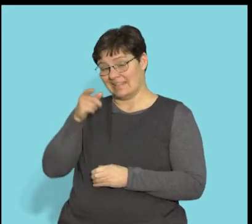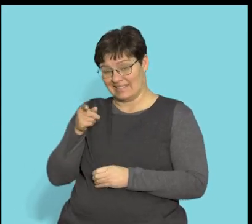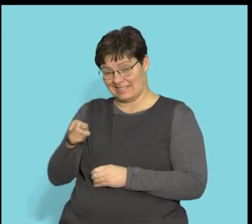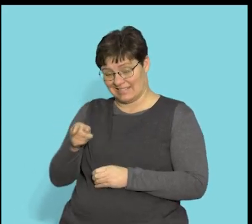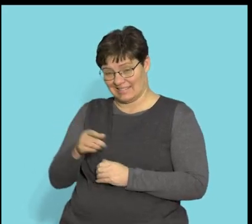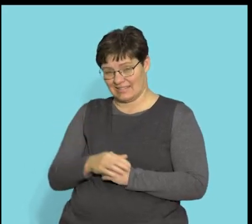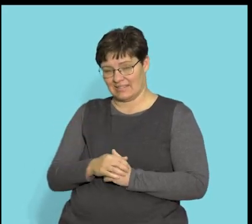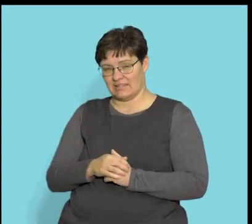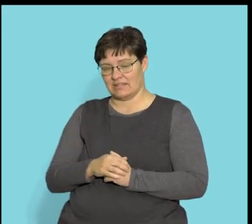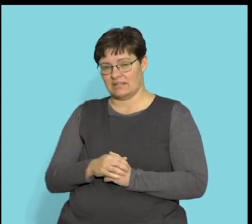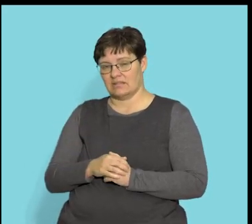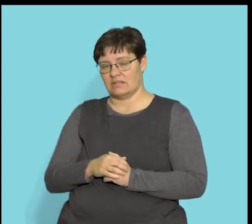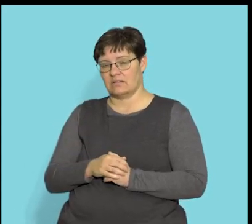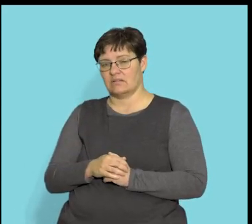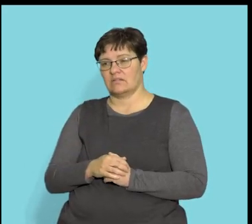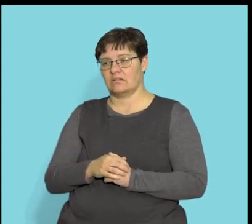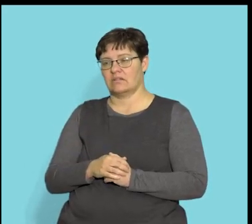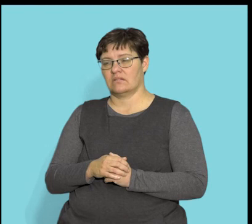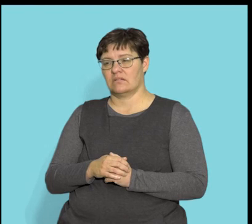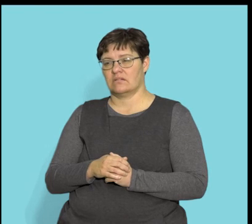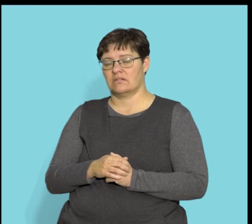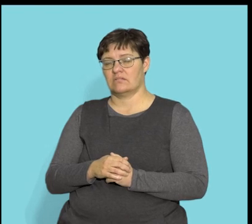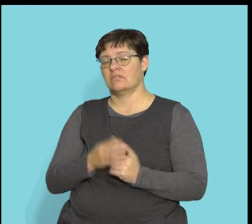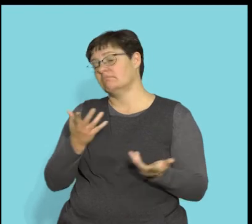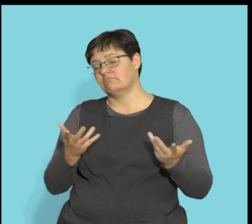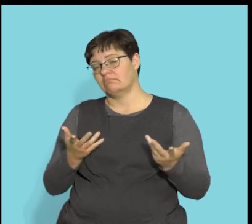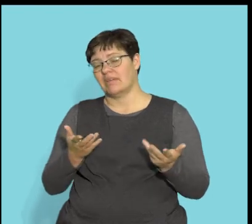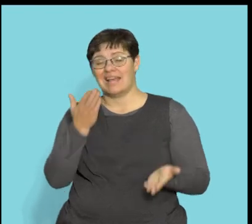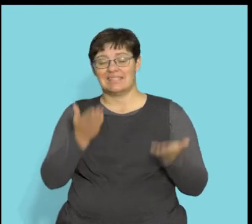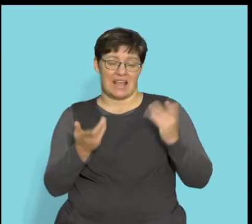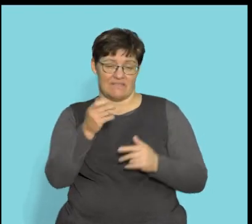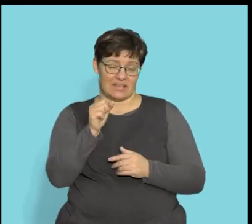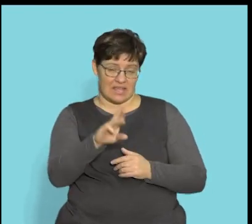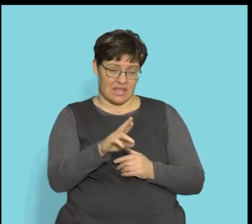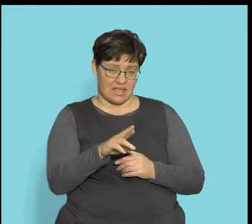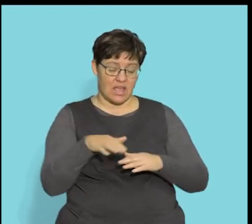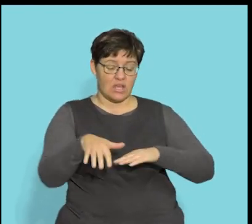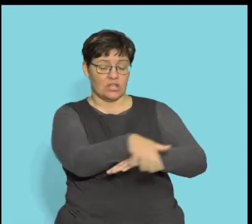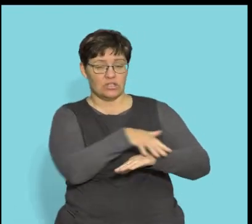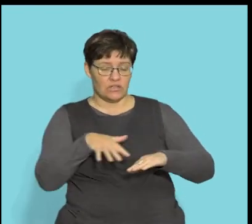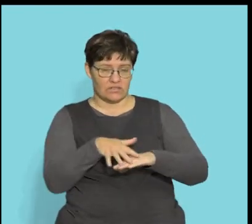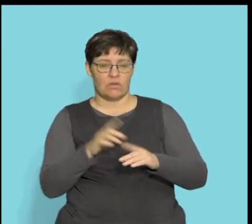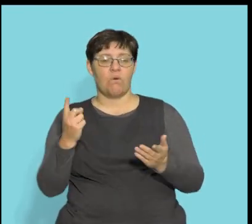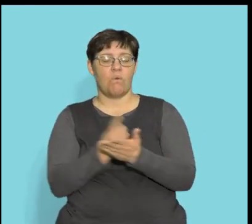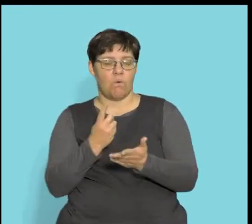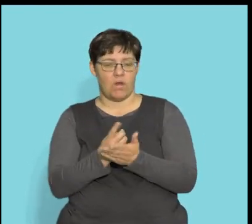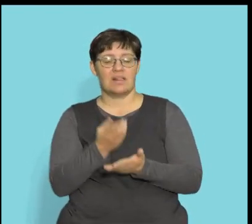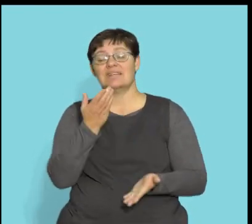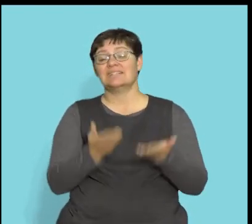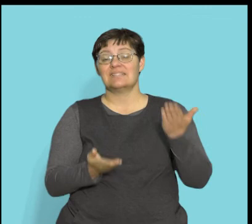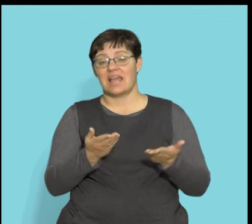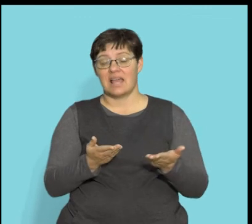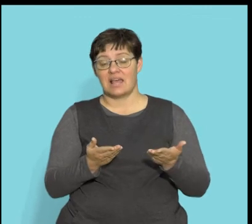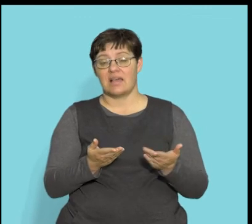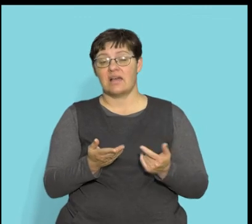a cylinder where it had been changed by a scale factor, the surface area was always the